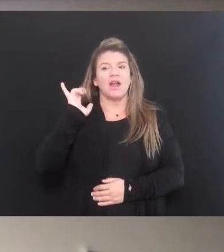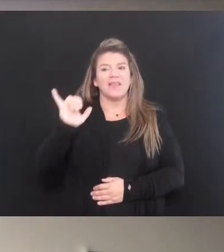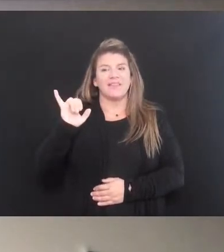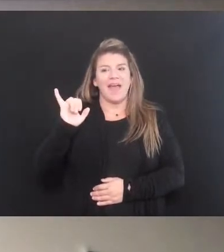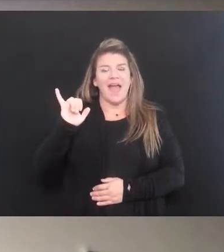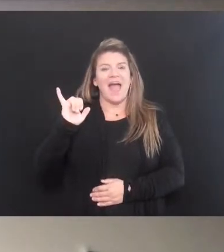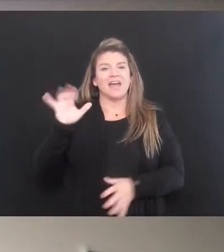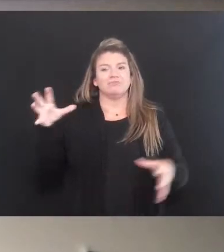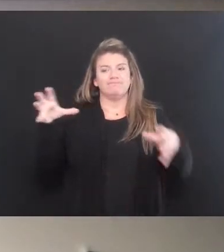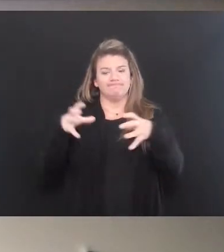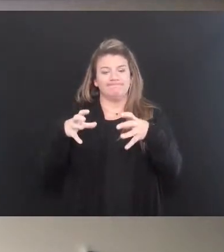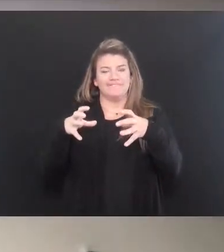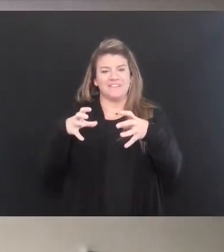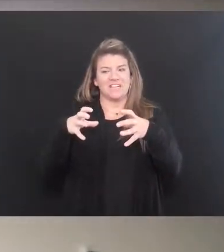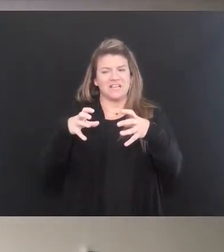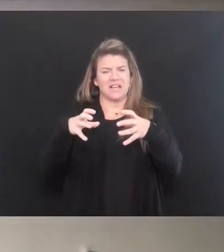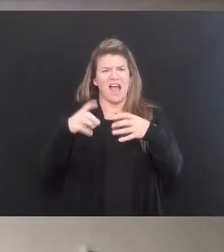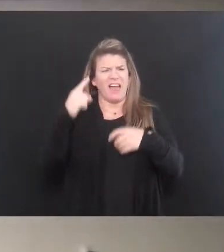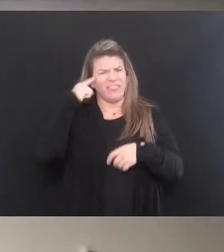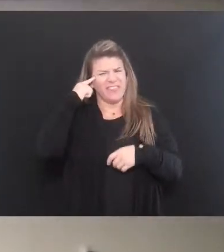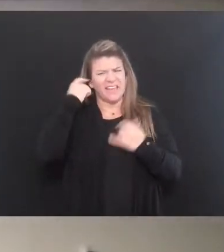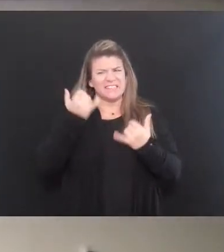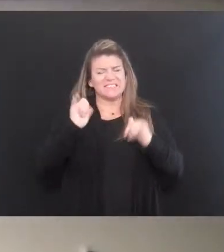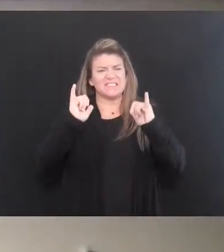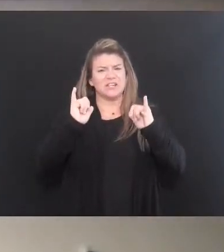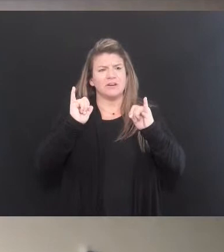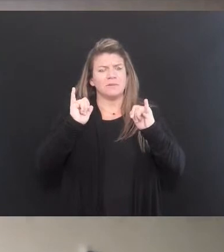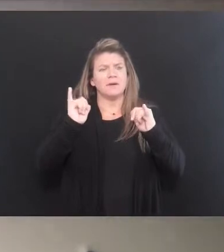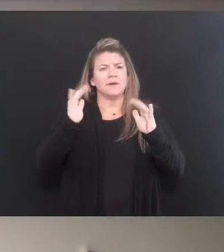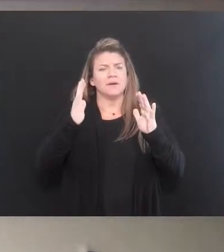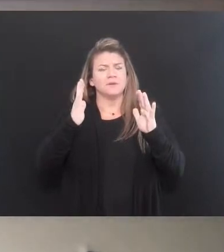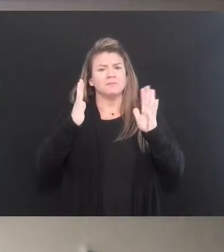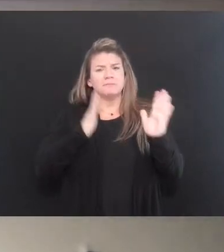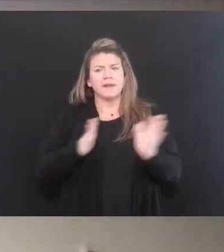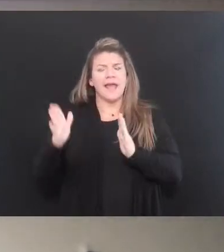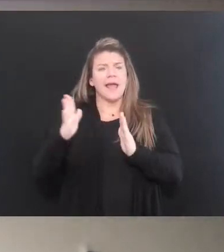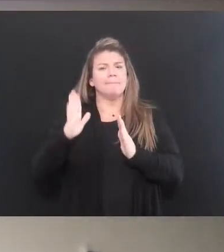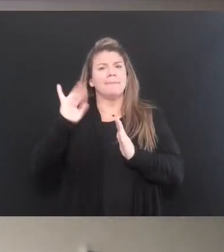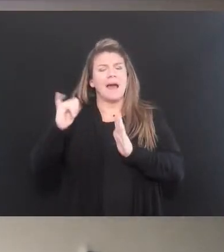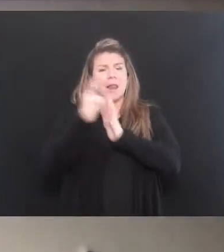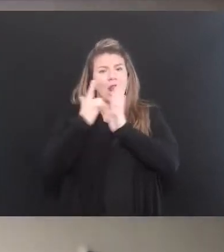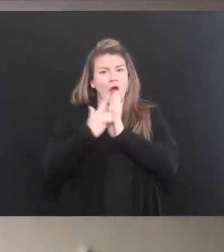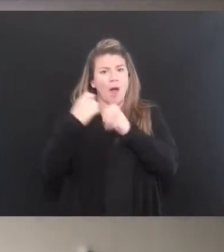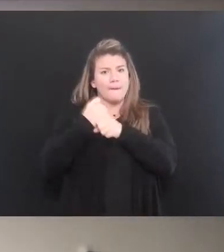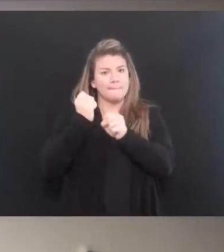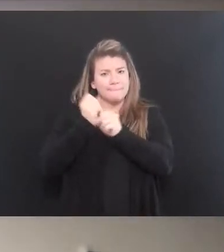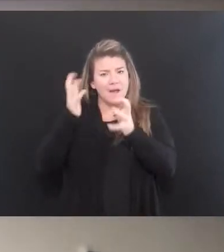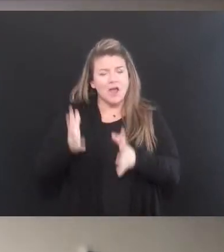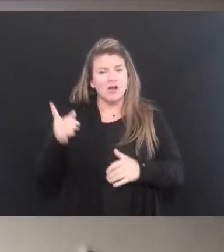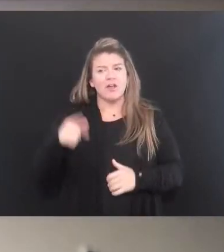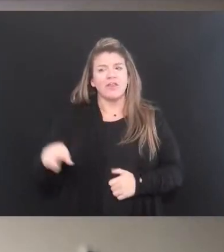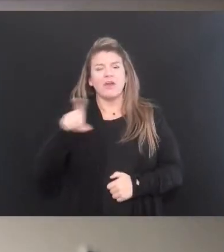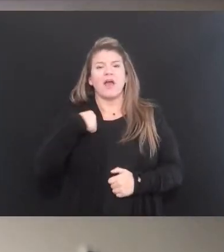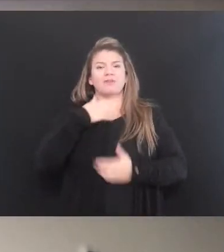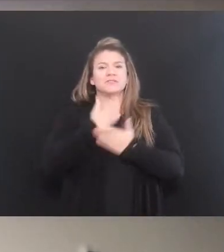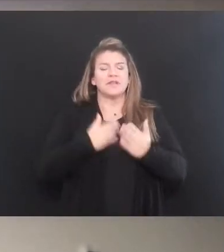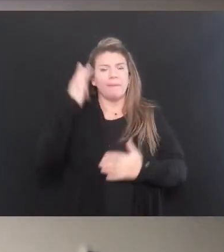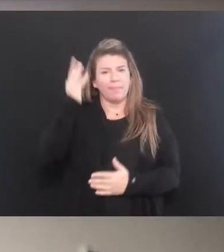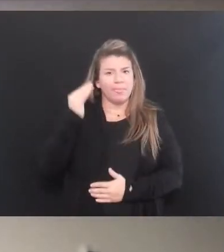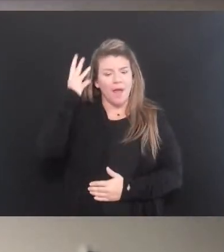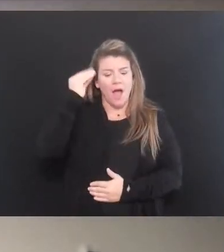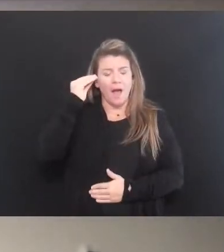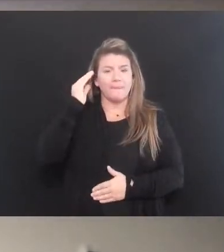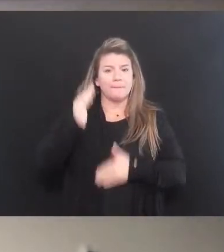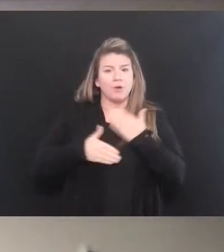opinion Friday evening. I think it's still being digested by lawmakers, but there is some thought process